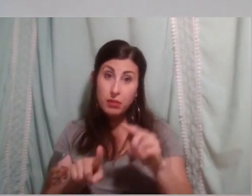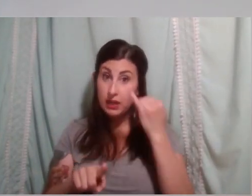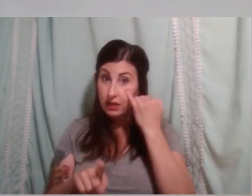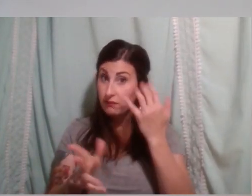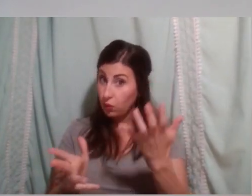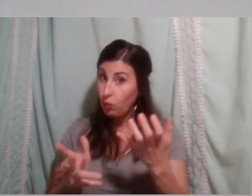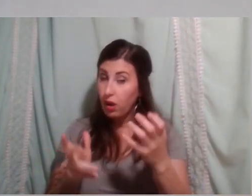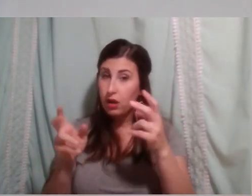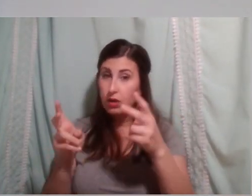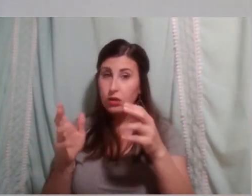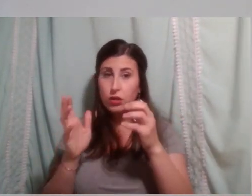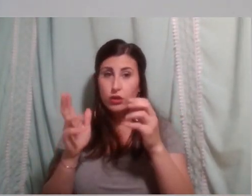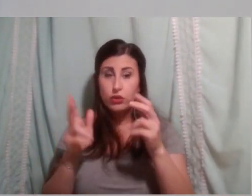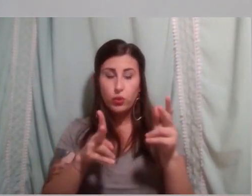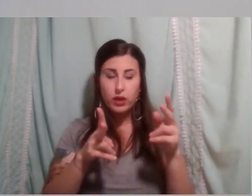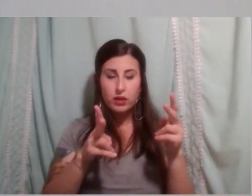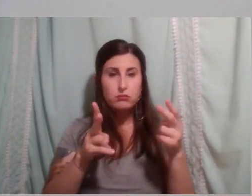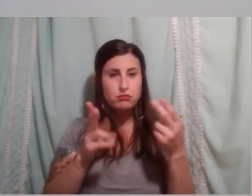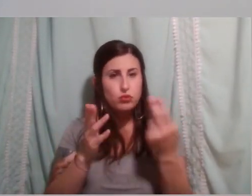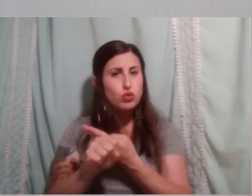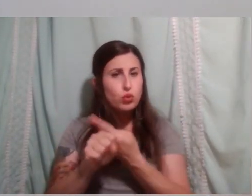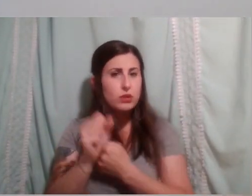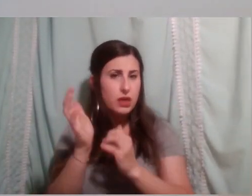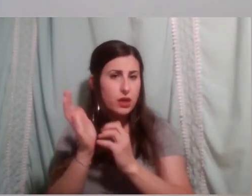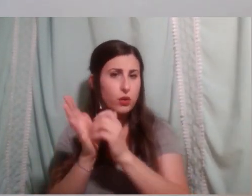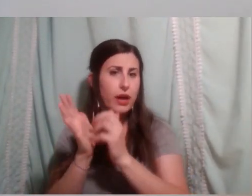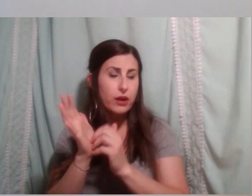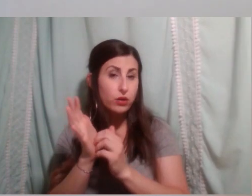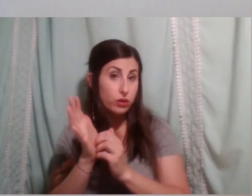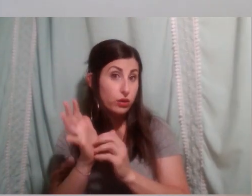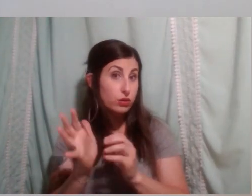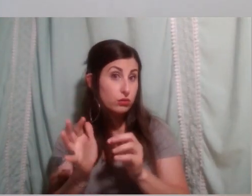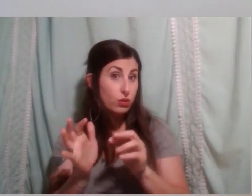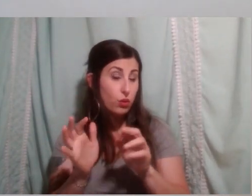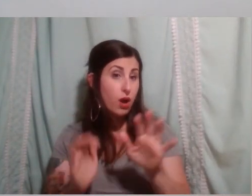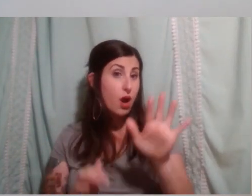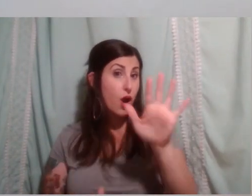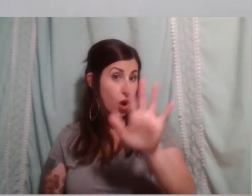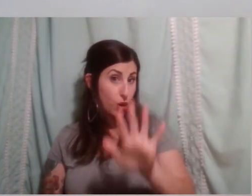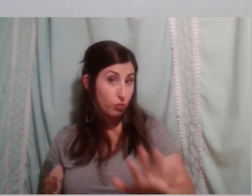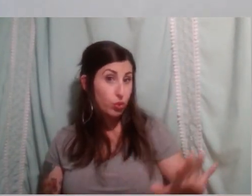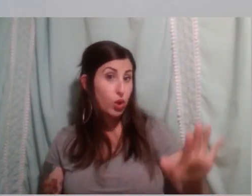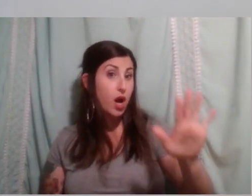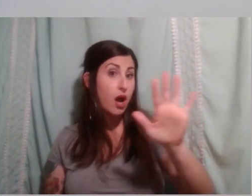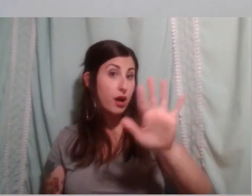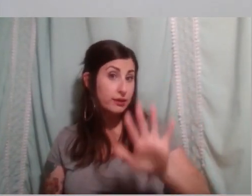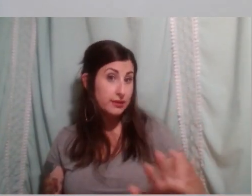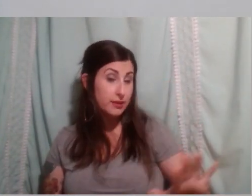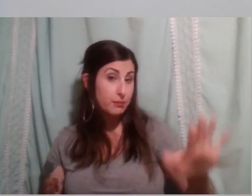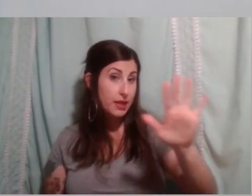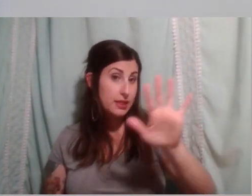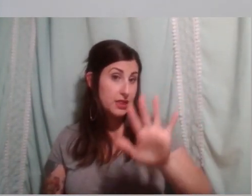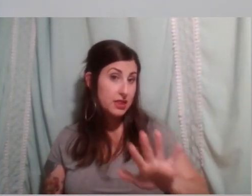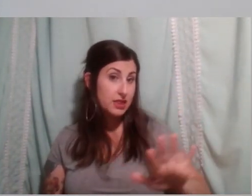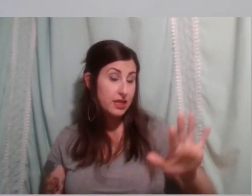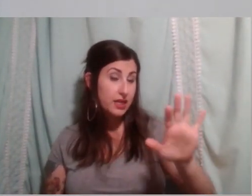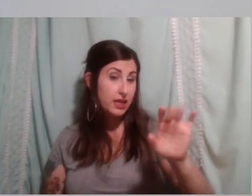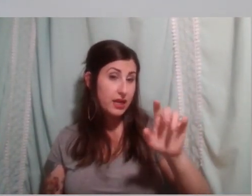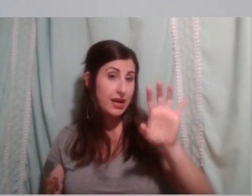plug it into the calculator, and the square root of 77 is approximately, remember that's a symbol for